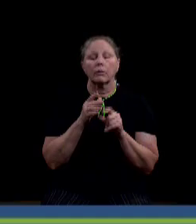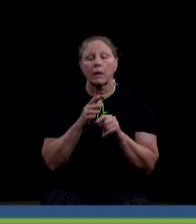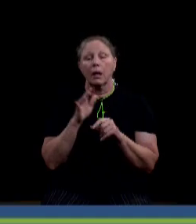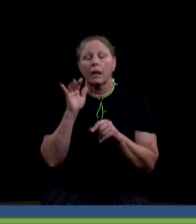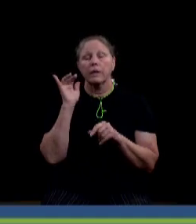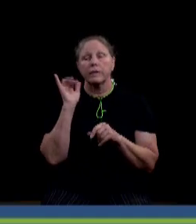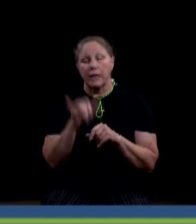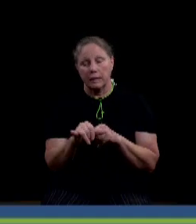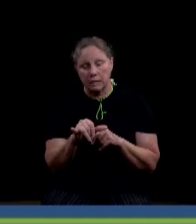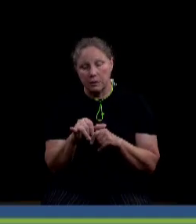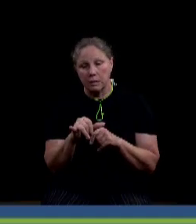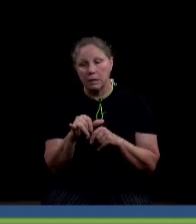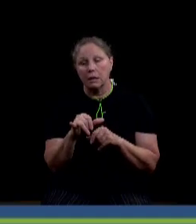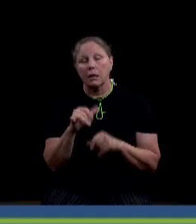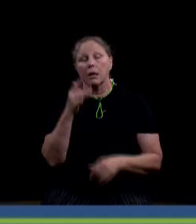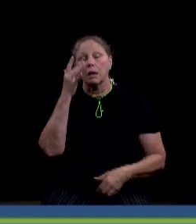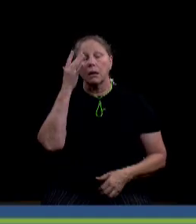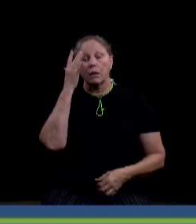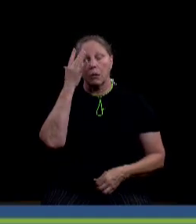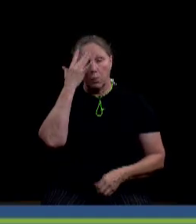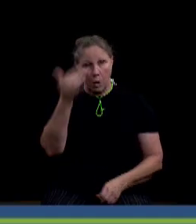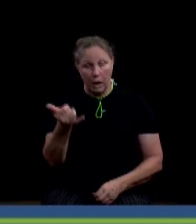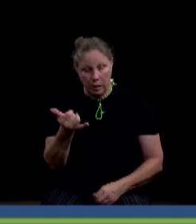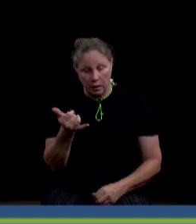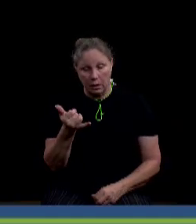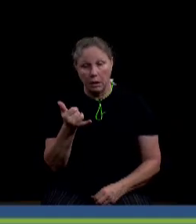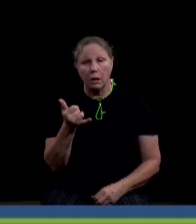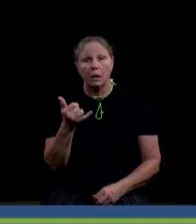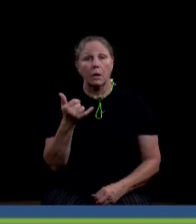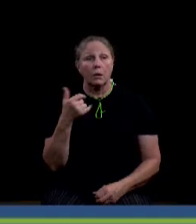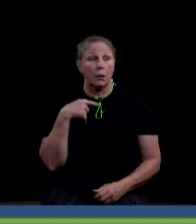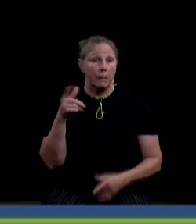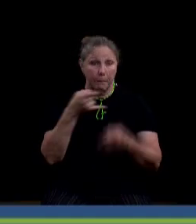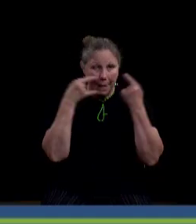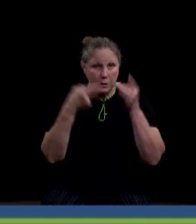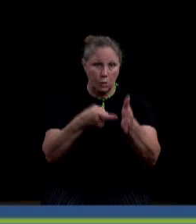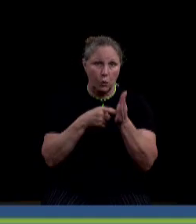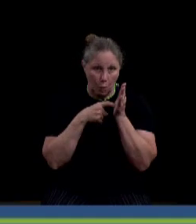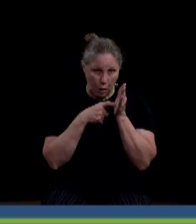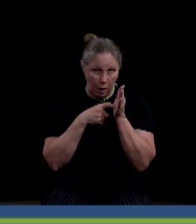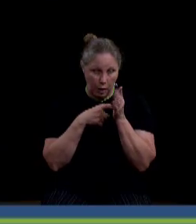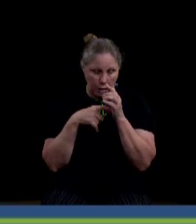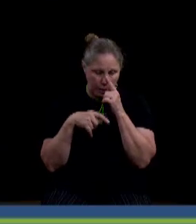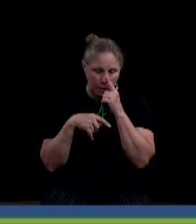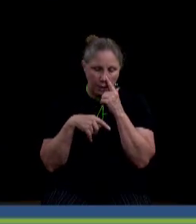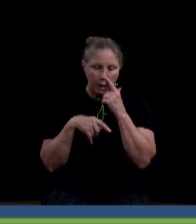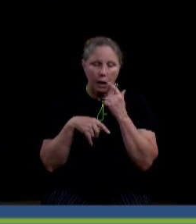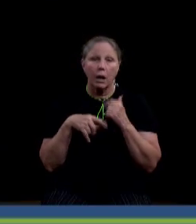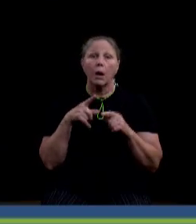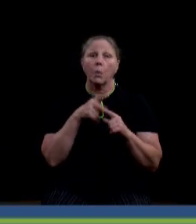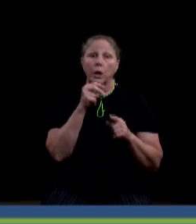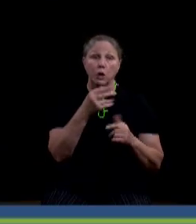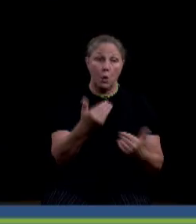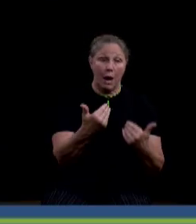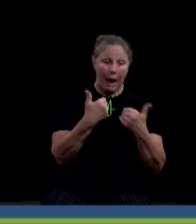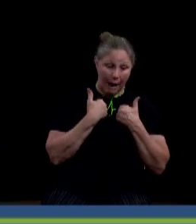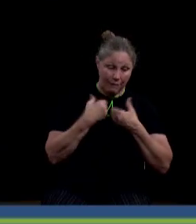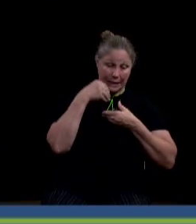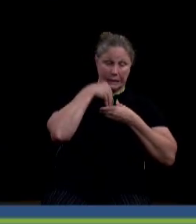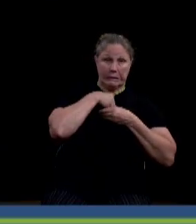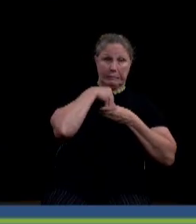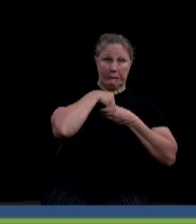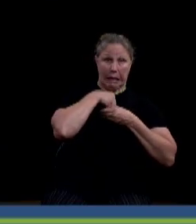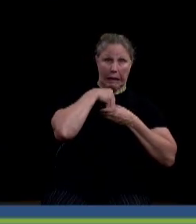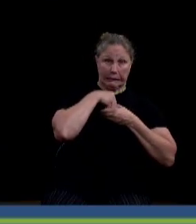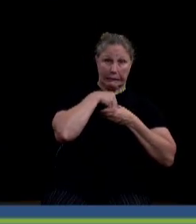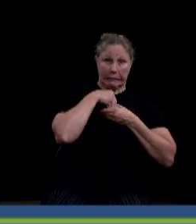wear a mask, because it's those times, that time period where you do not know